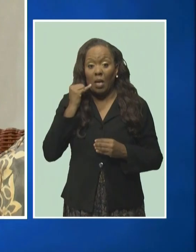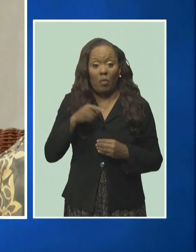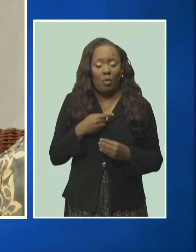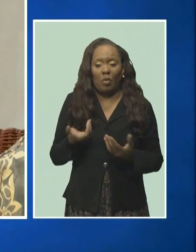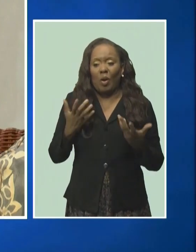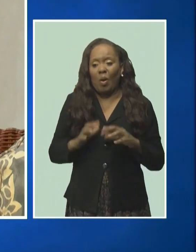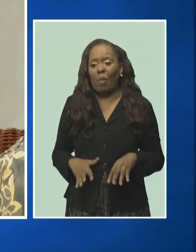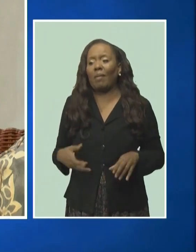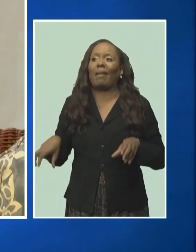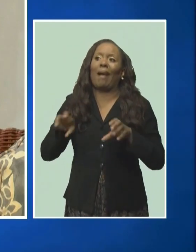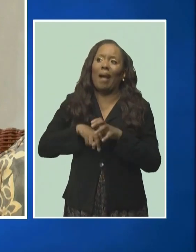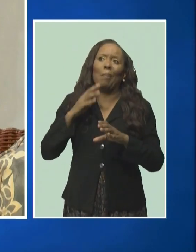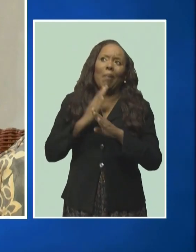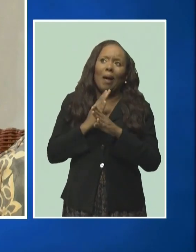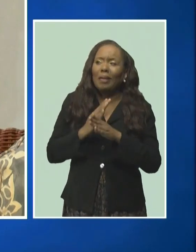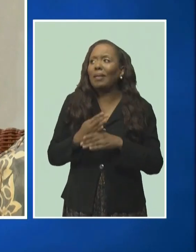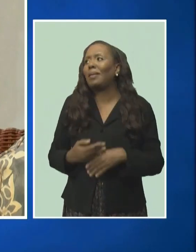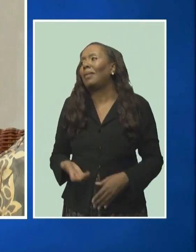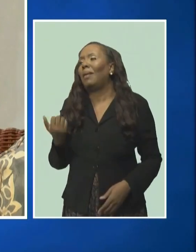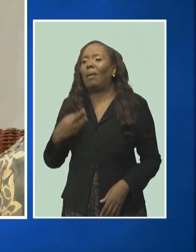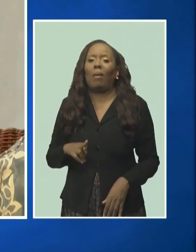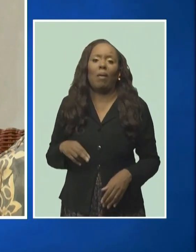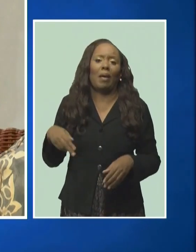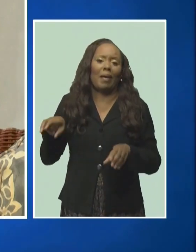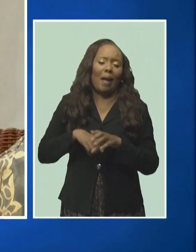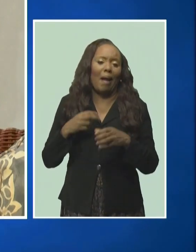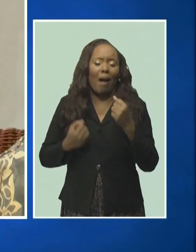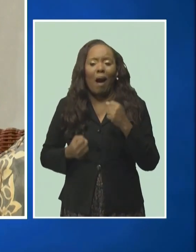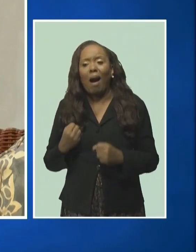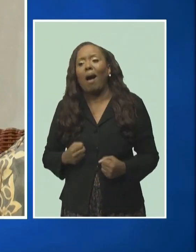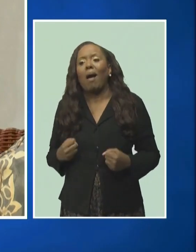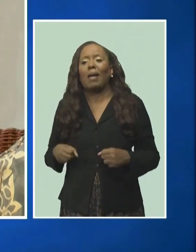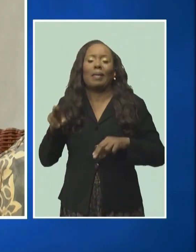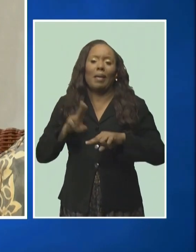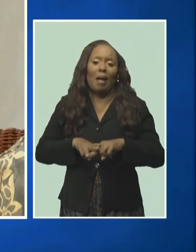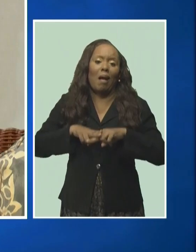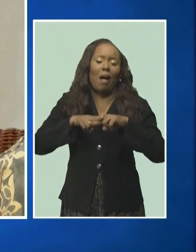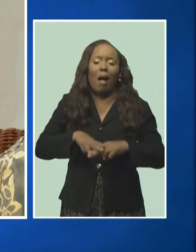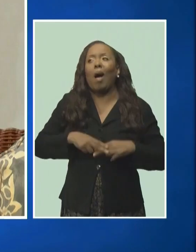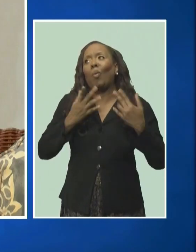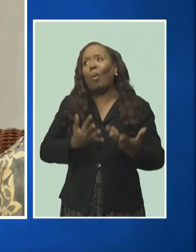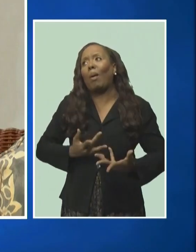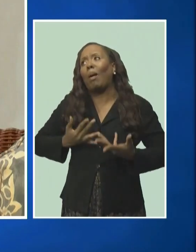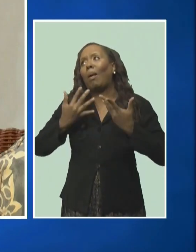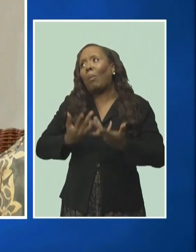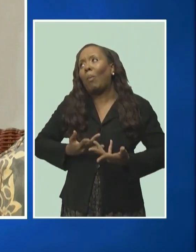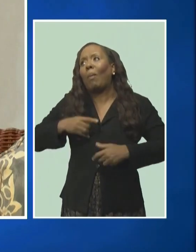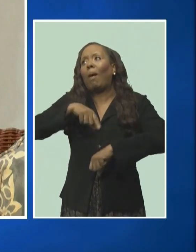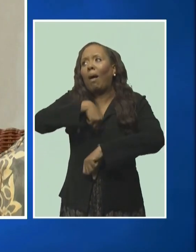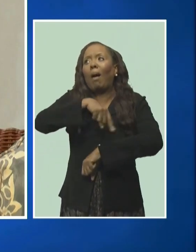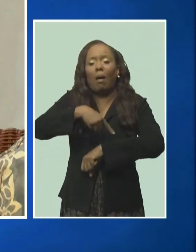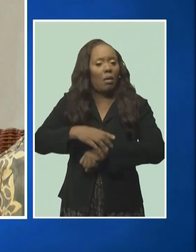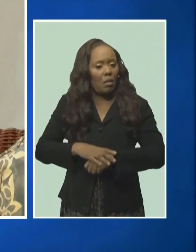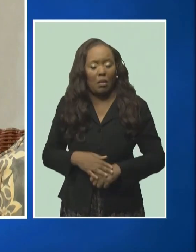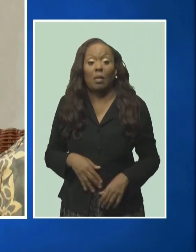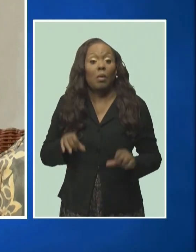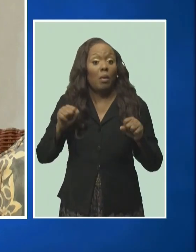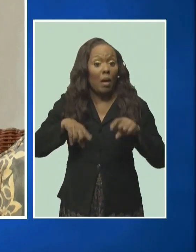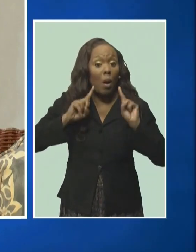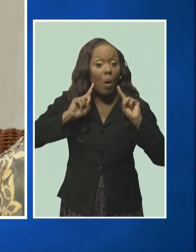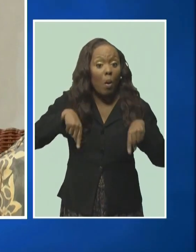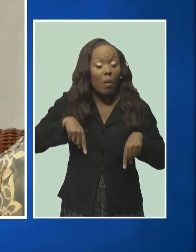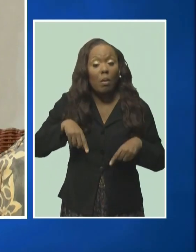set up. It's just all a part of what we'll do during the week. And then there's Thursday, big plans for that. Hospital officials say